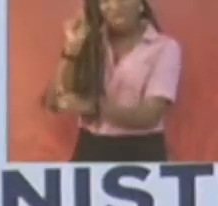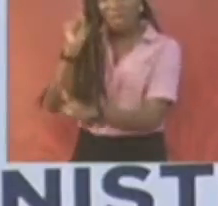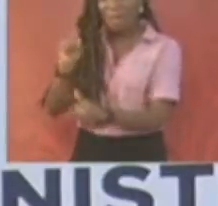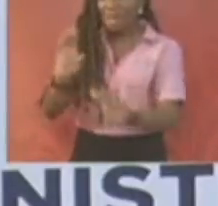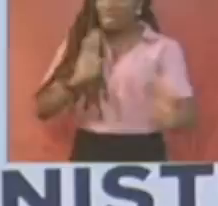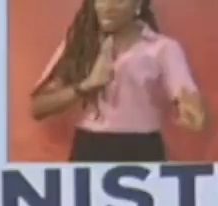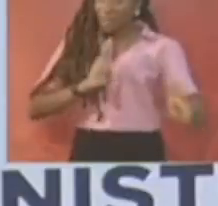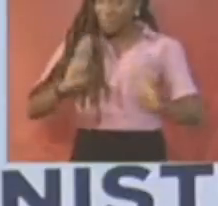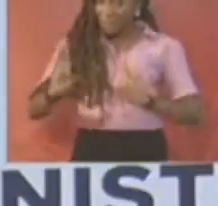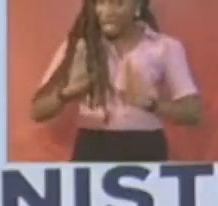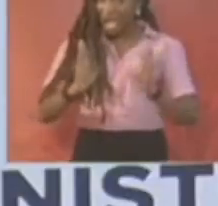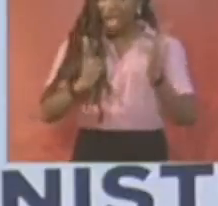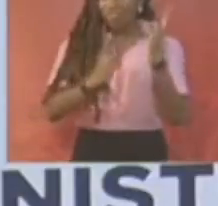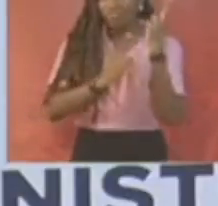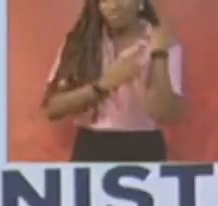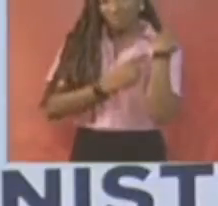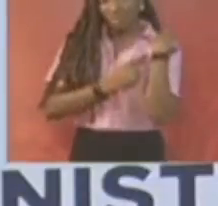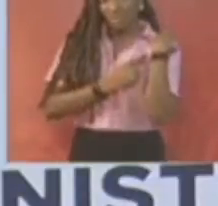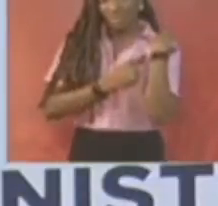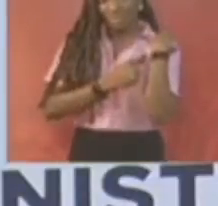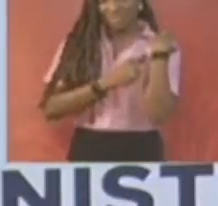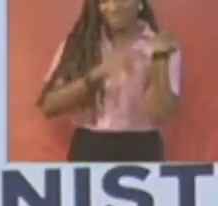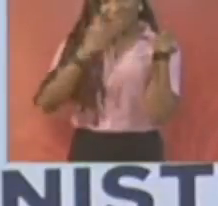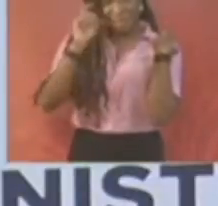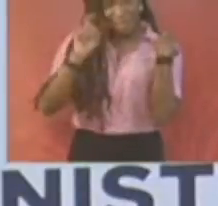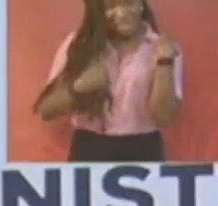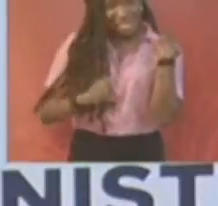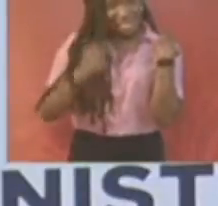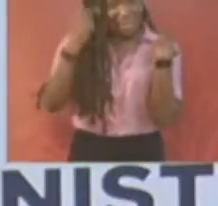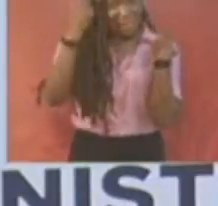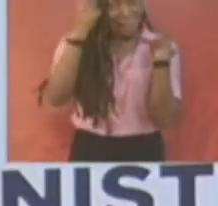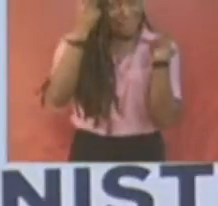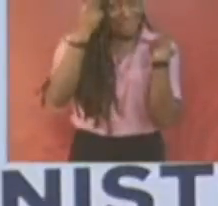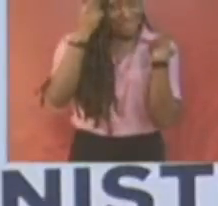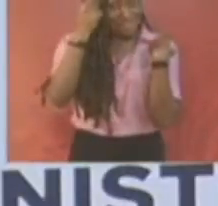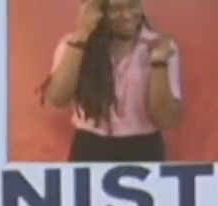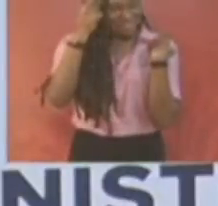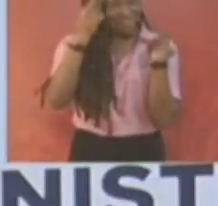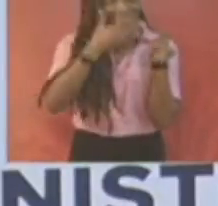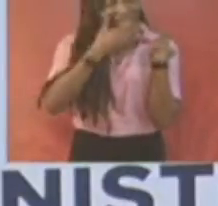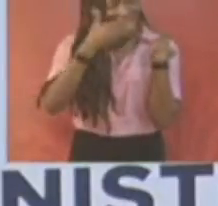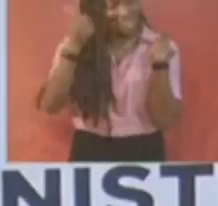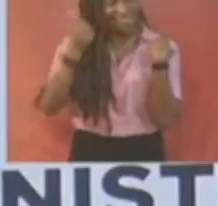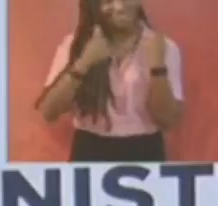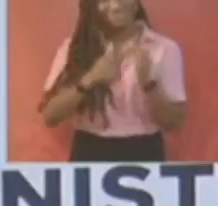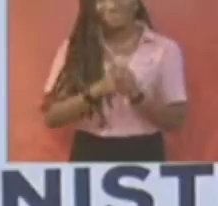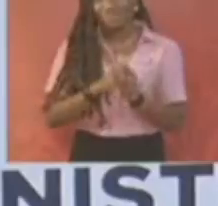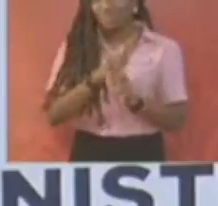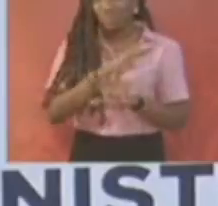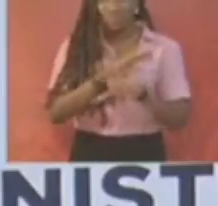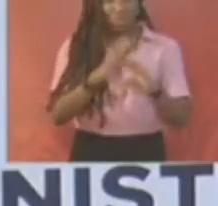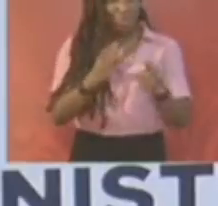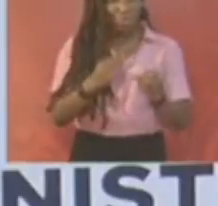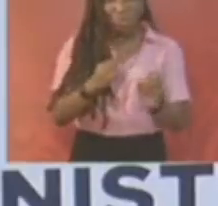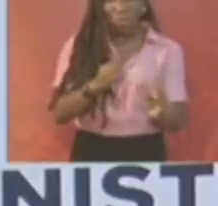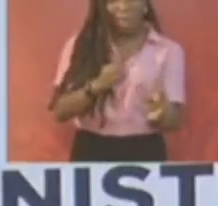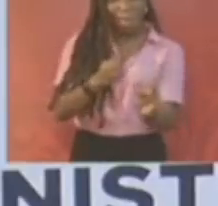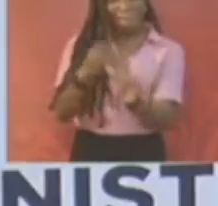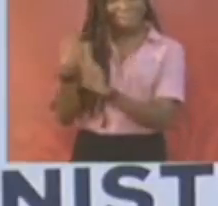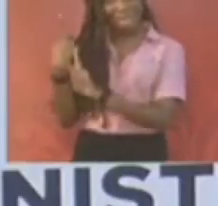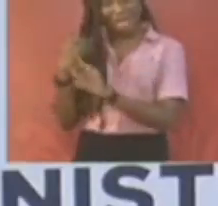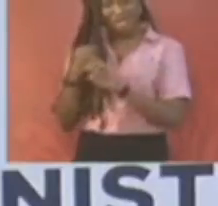at this point. We really need to have the mindset that our precautions are the new normal. We're not trying to go back to a different state. We're trying